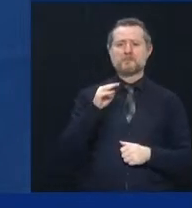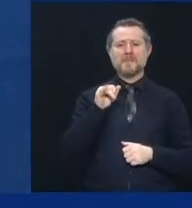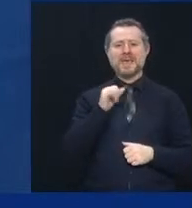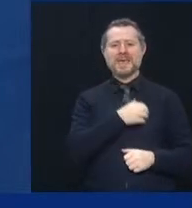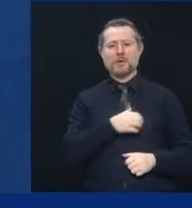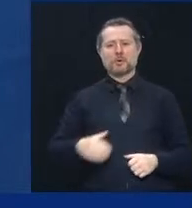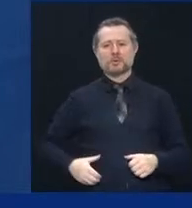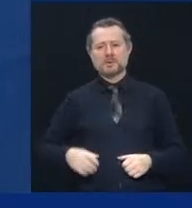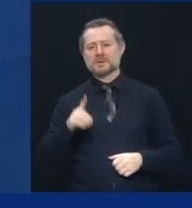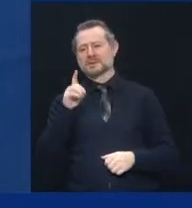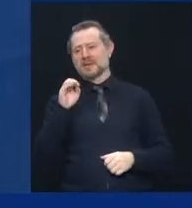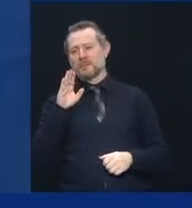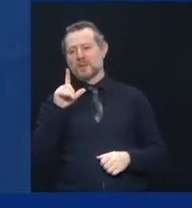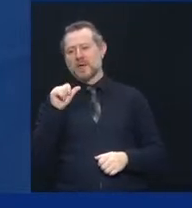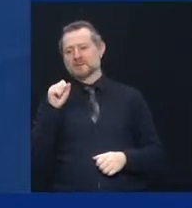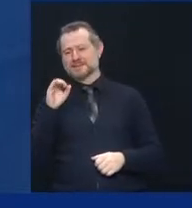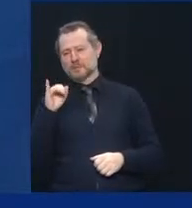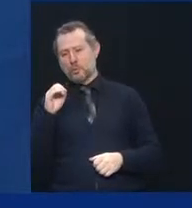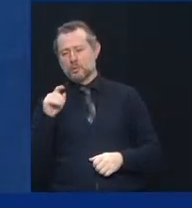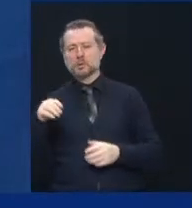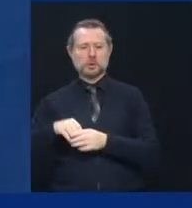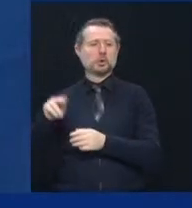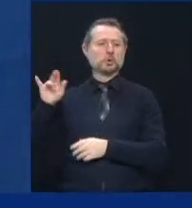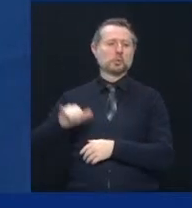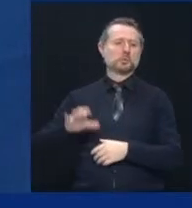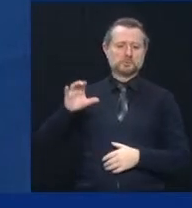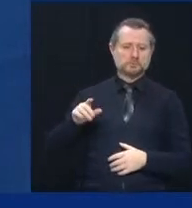about doing a site at Yankee Stadium